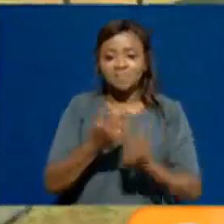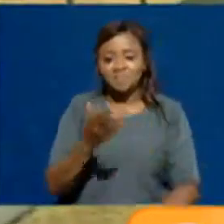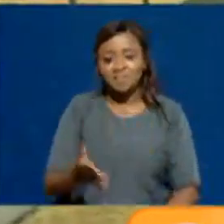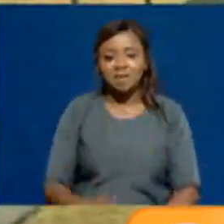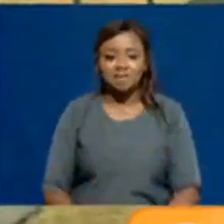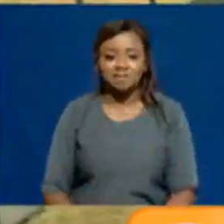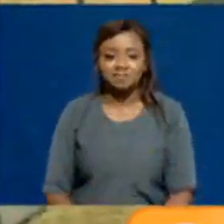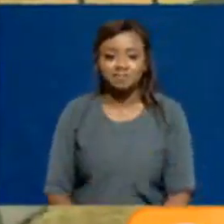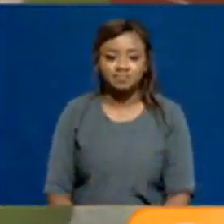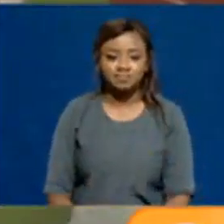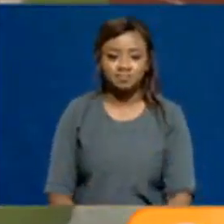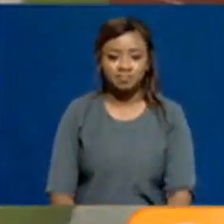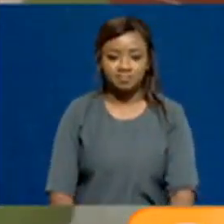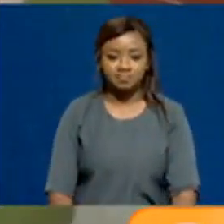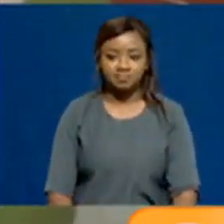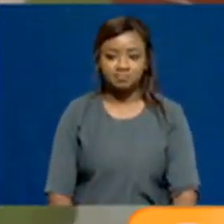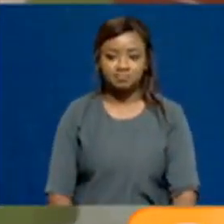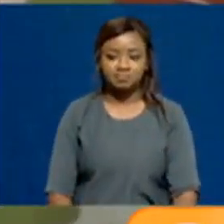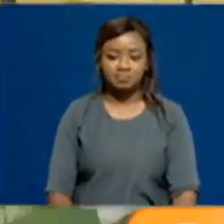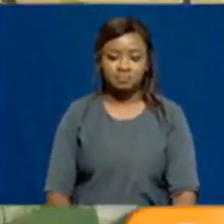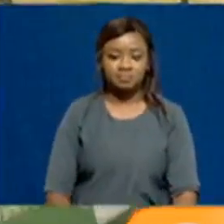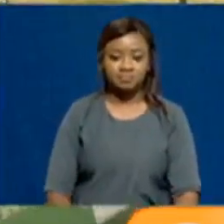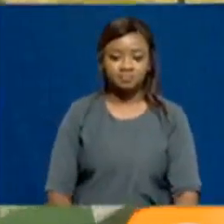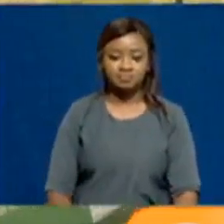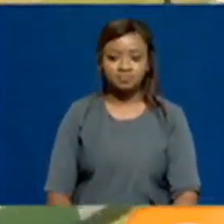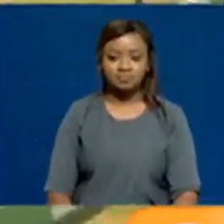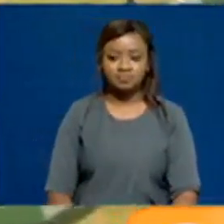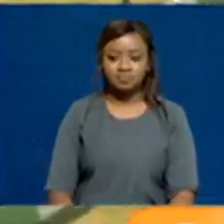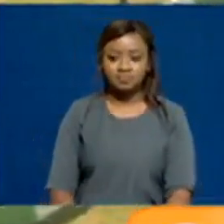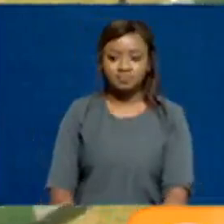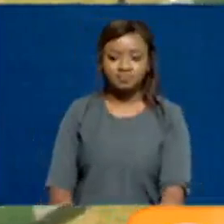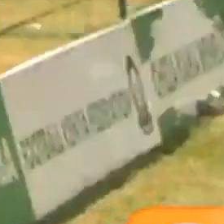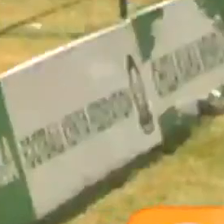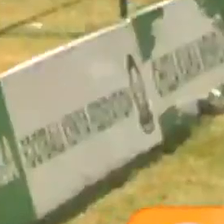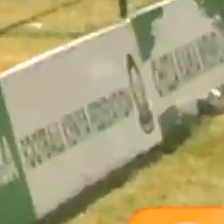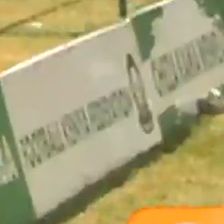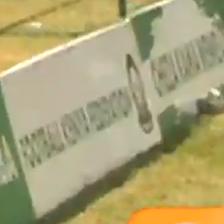Be